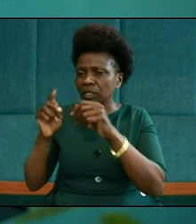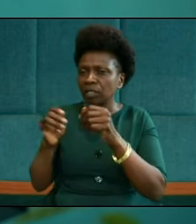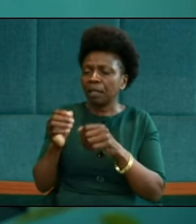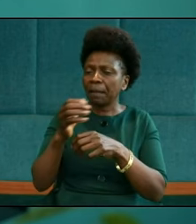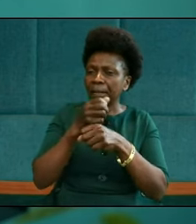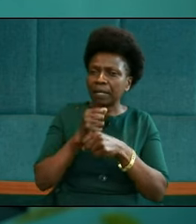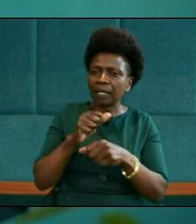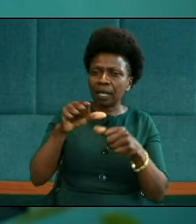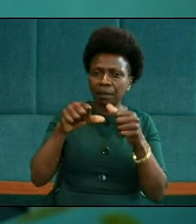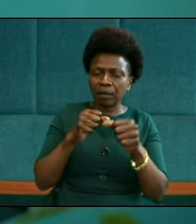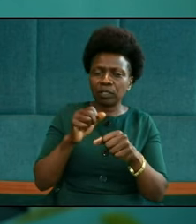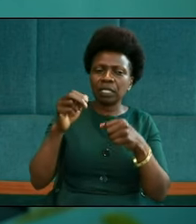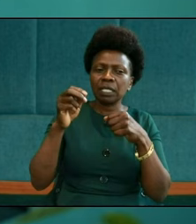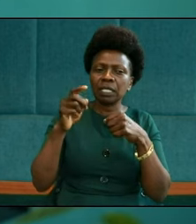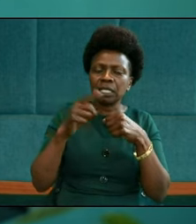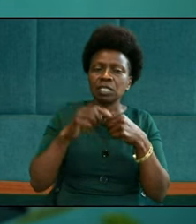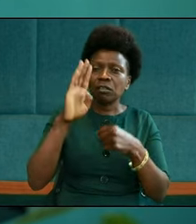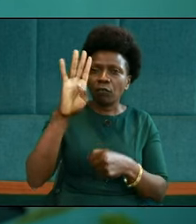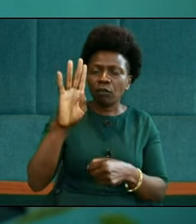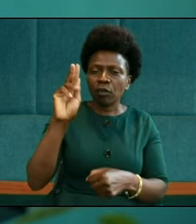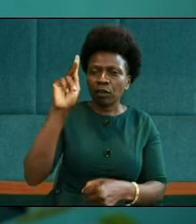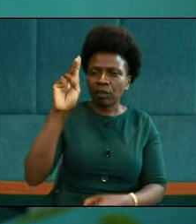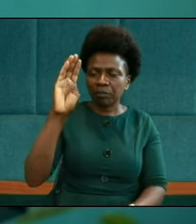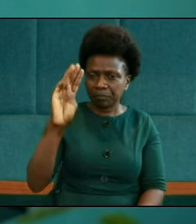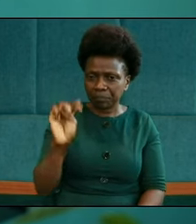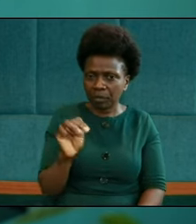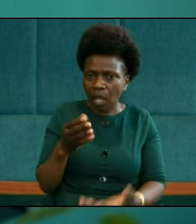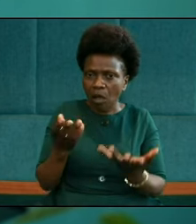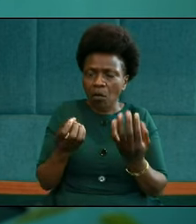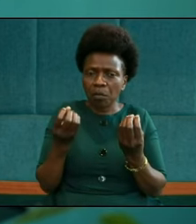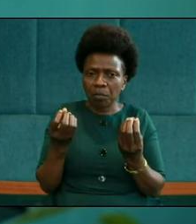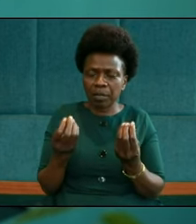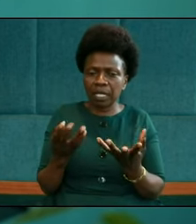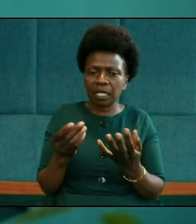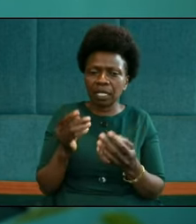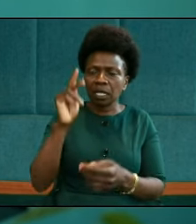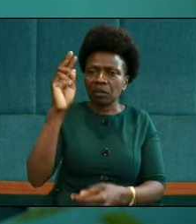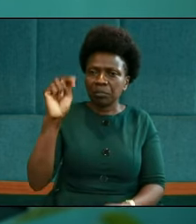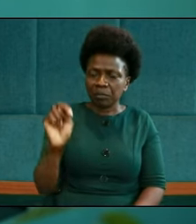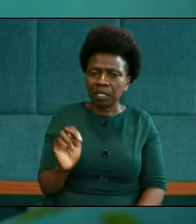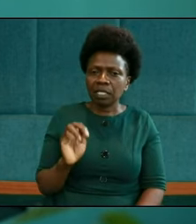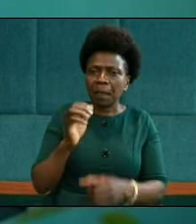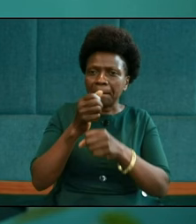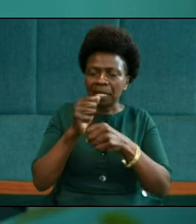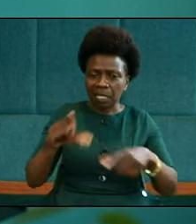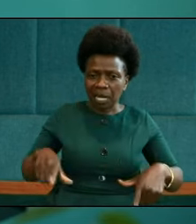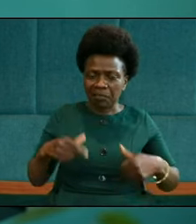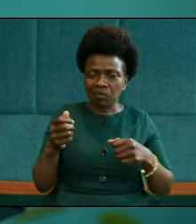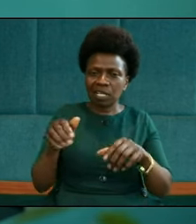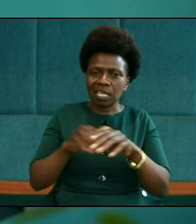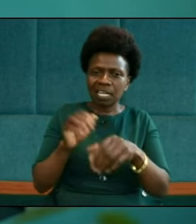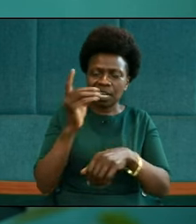about 64 kilometers. How many kilometers have you ever covered in life in a